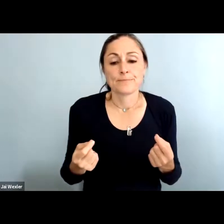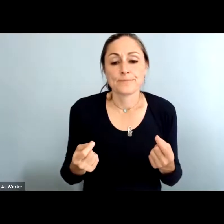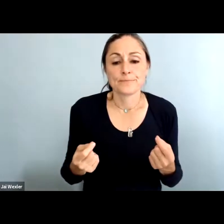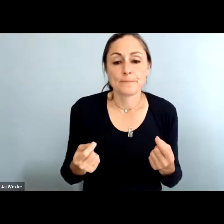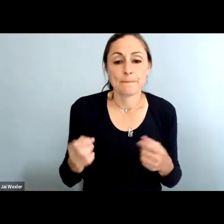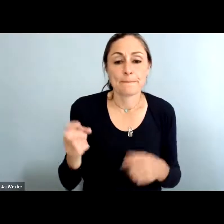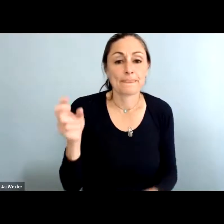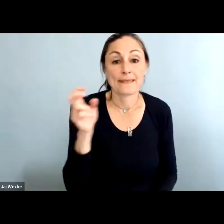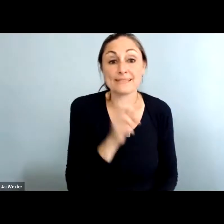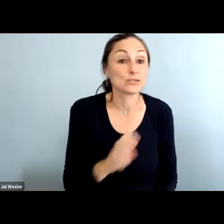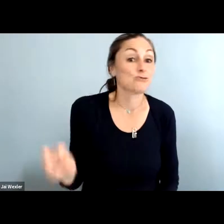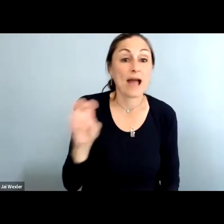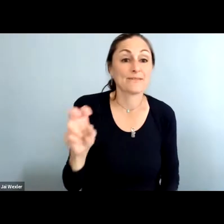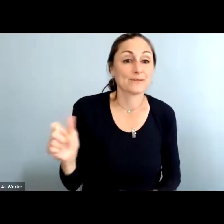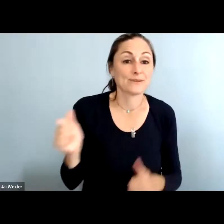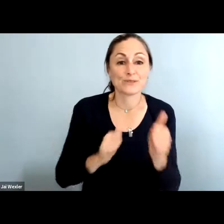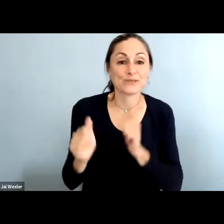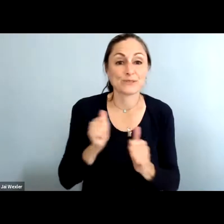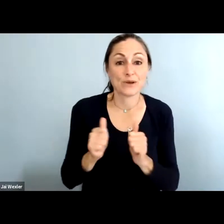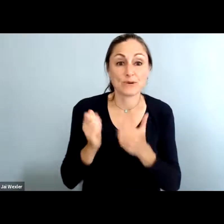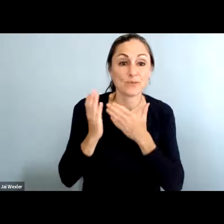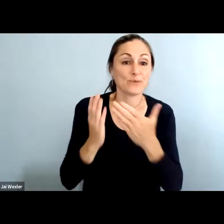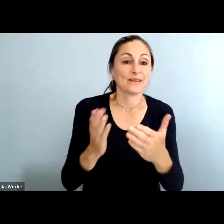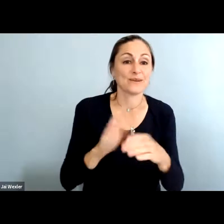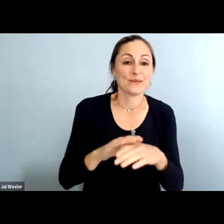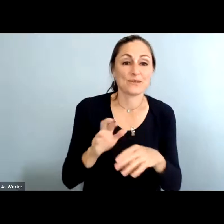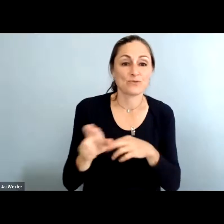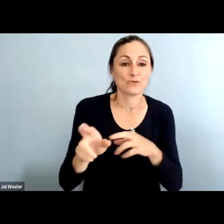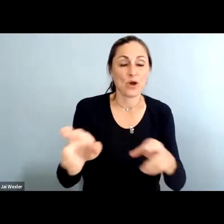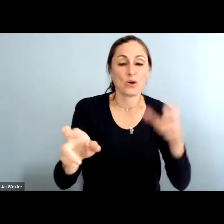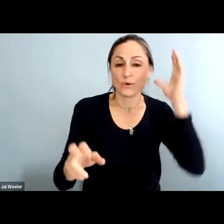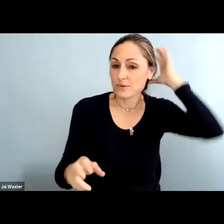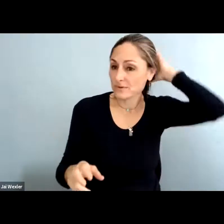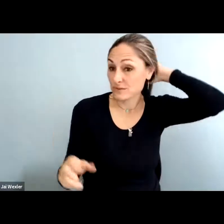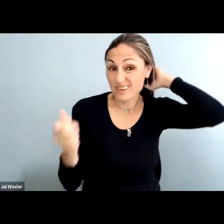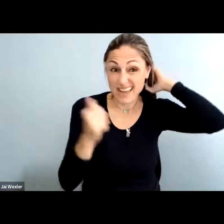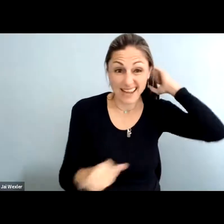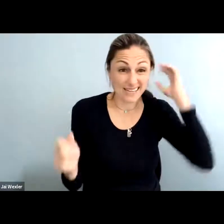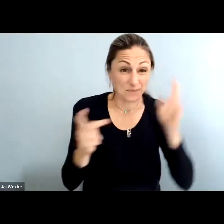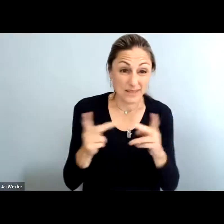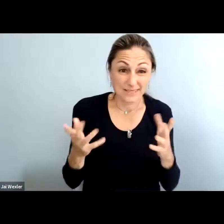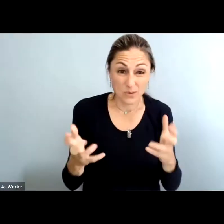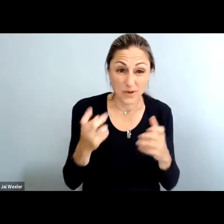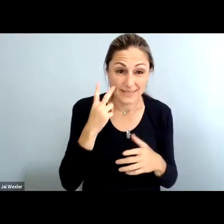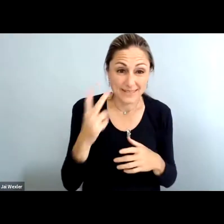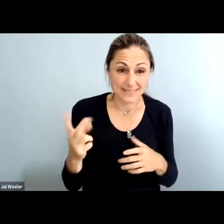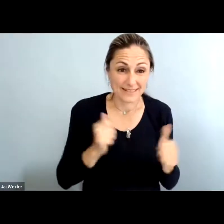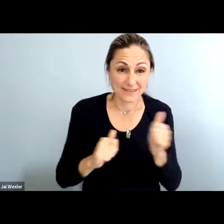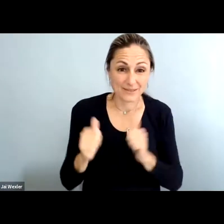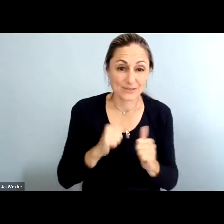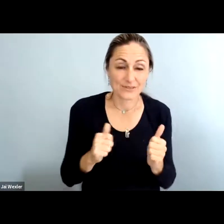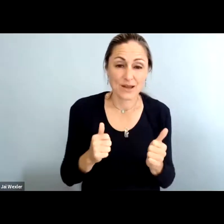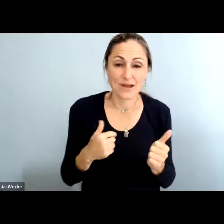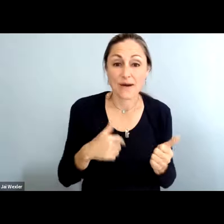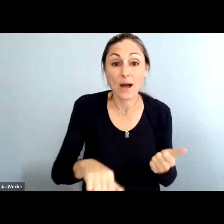travel and show on the road to any place that wants to see it. I would love to put